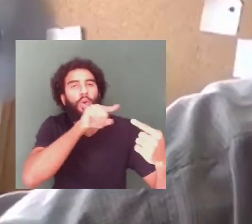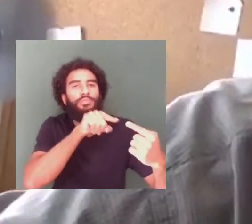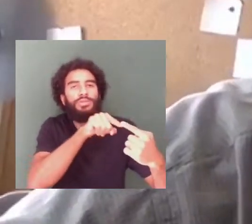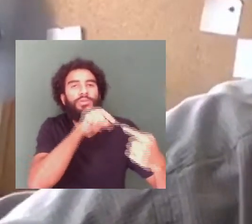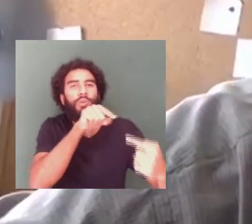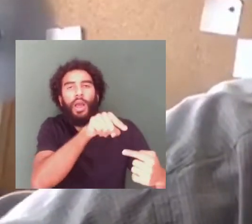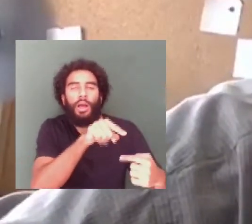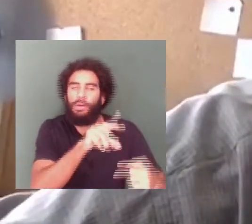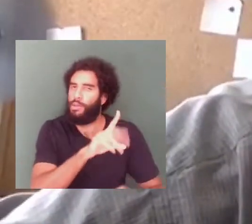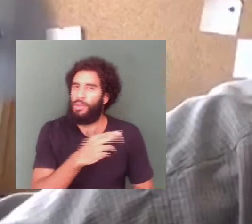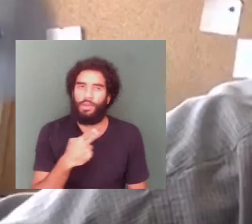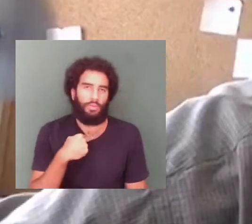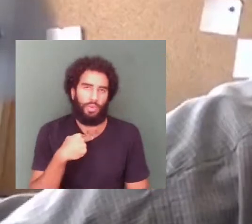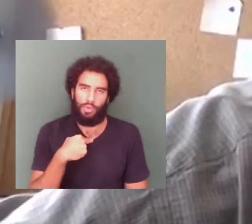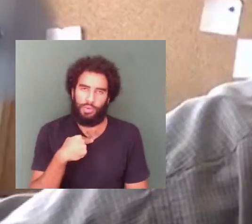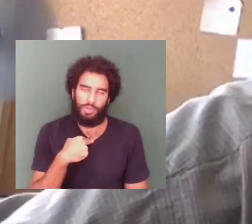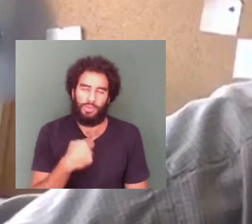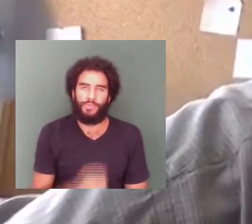this